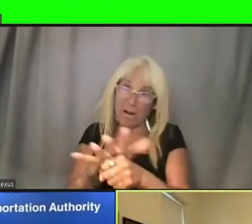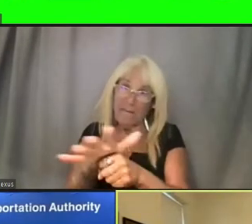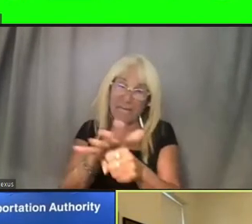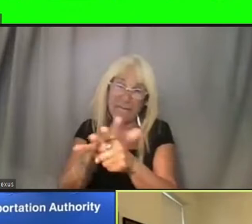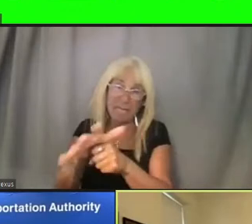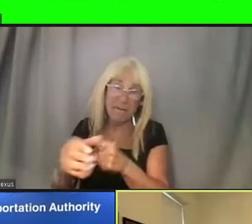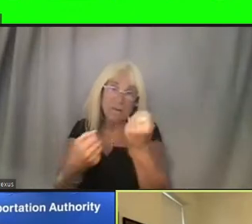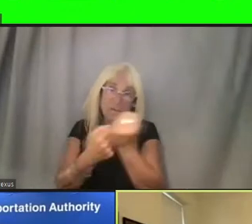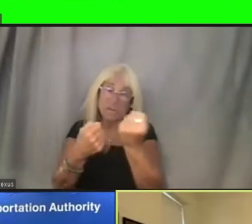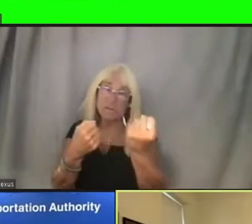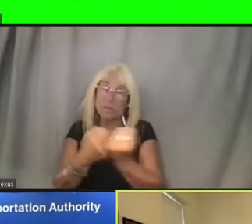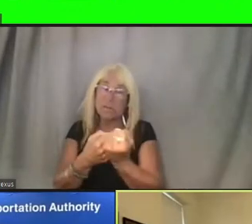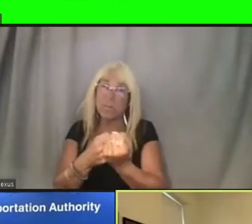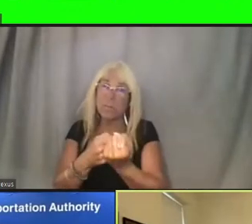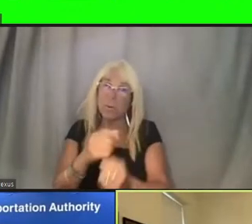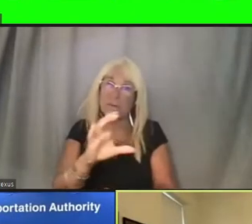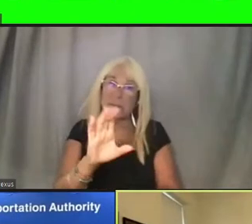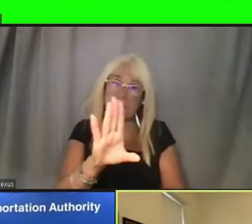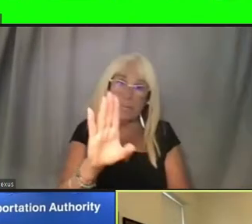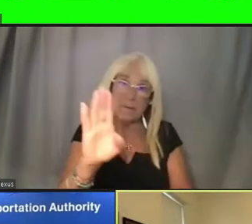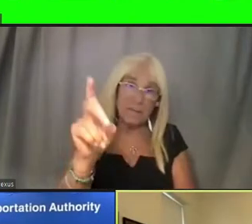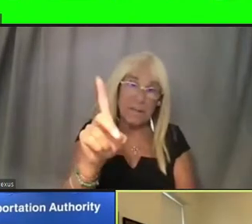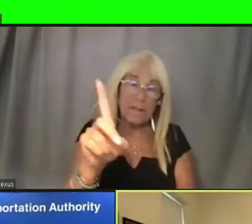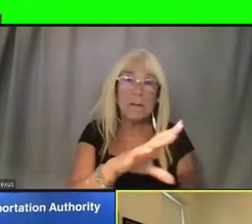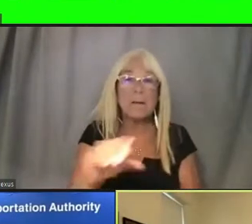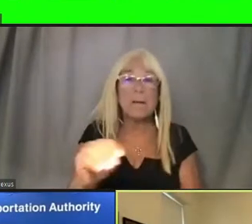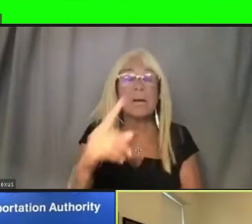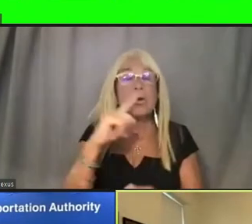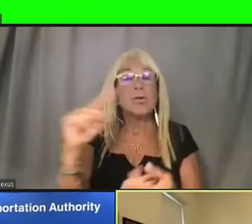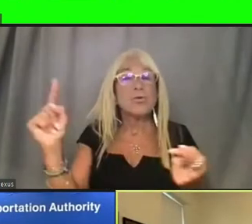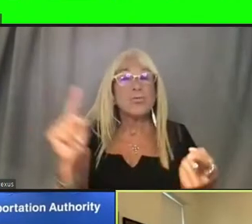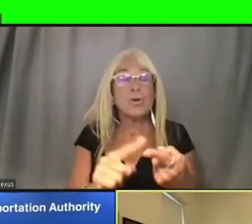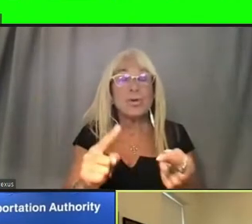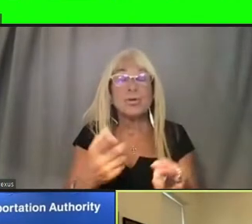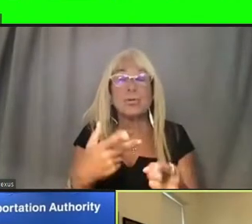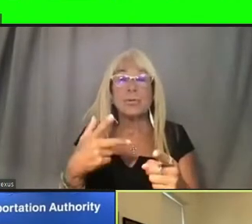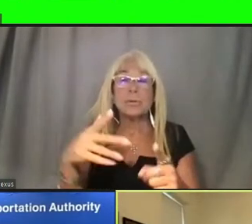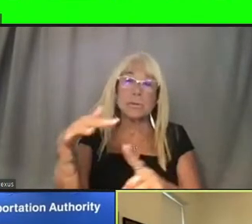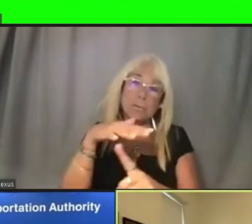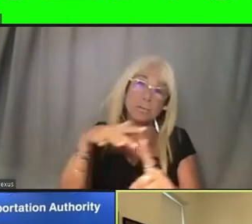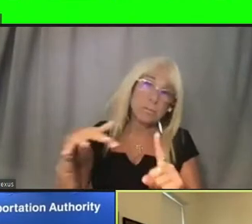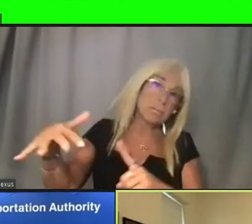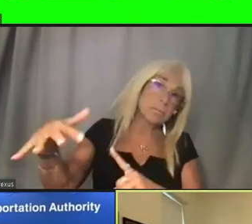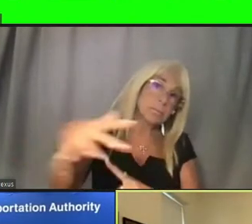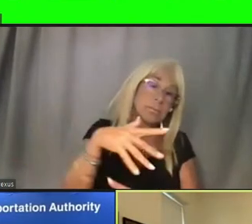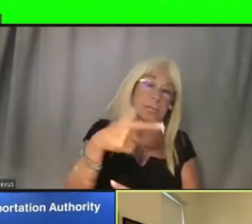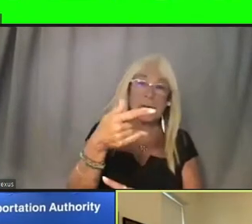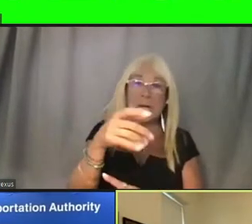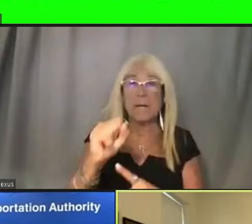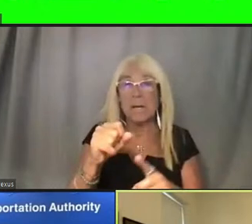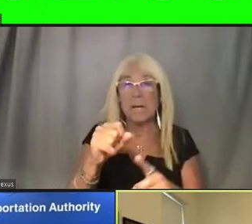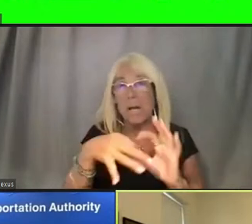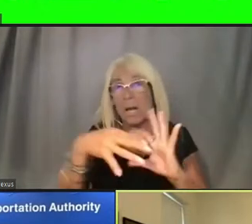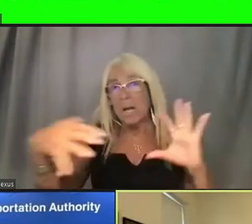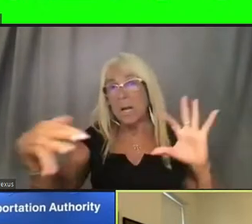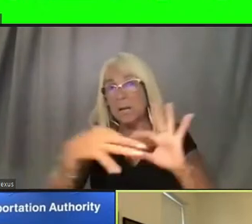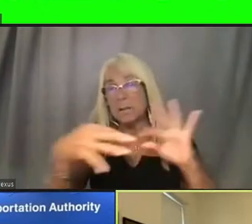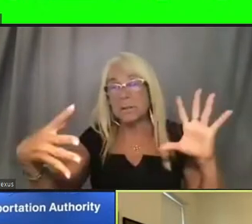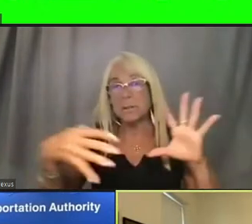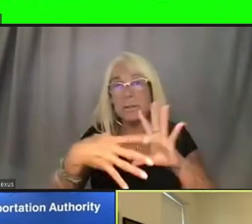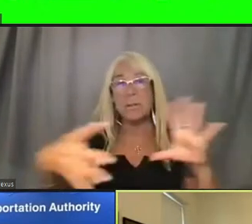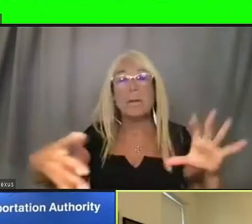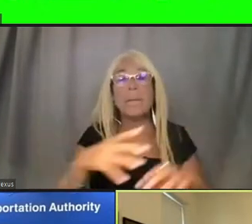plan because it is an important step towards reducing the city's greenhouse gas emissions and improving the health of our local communities